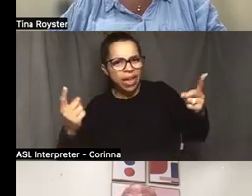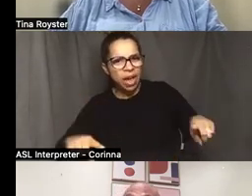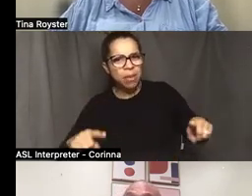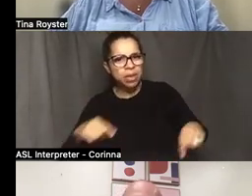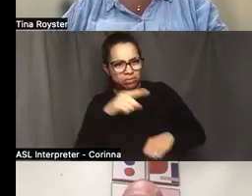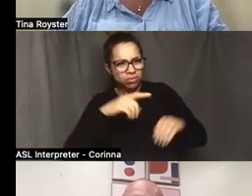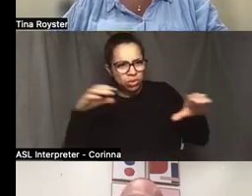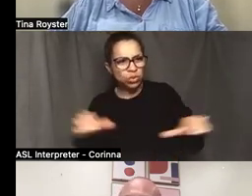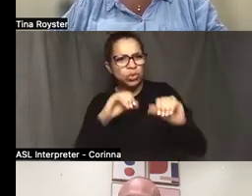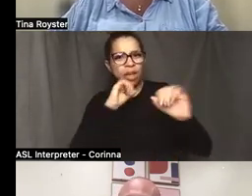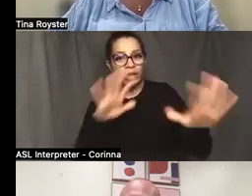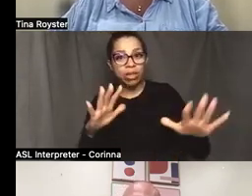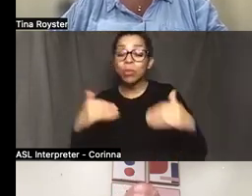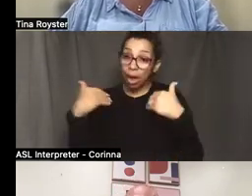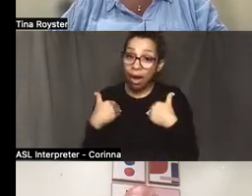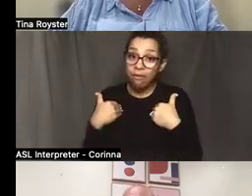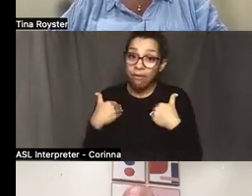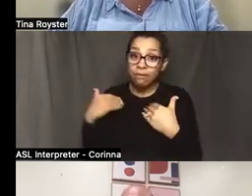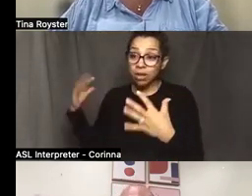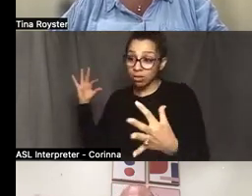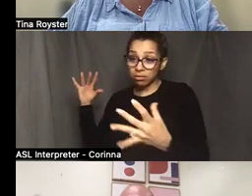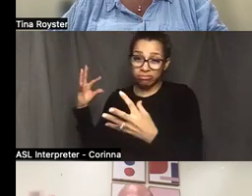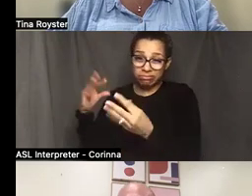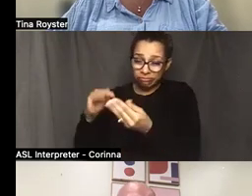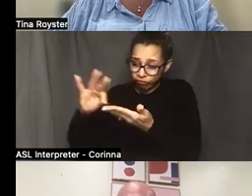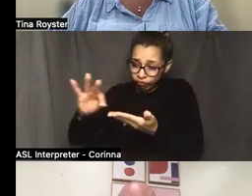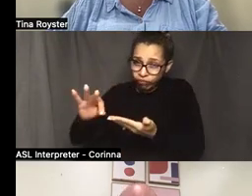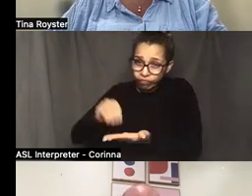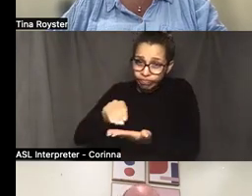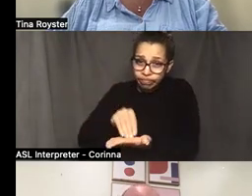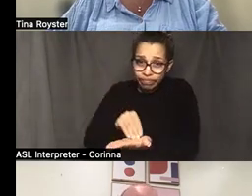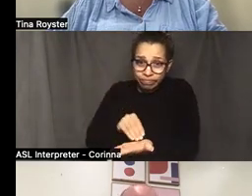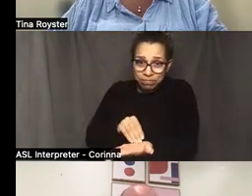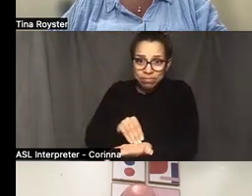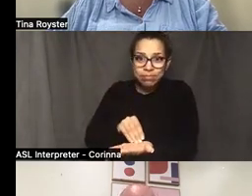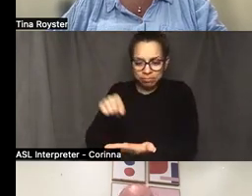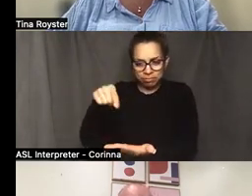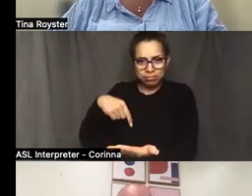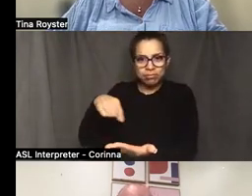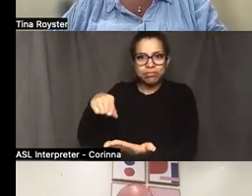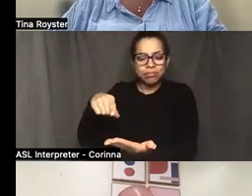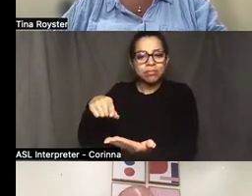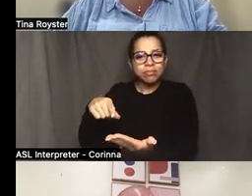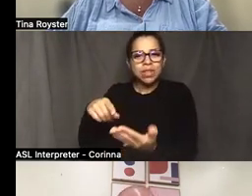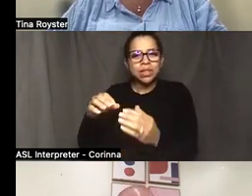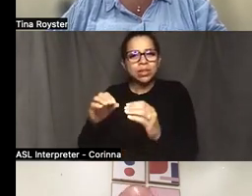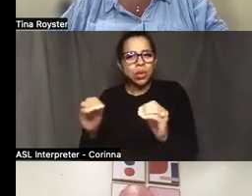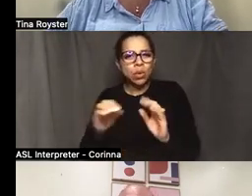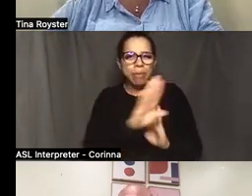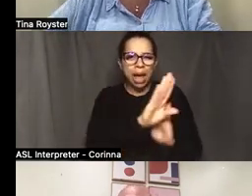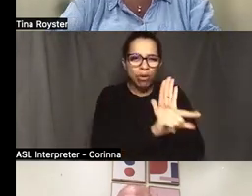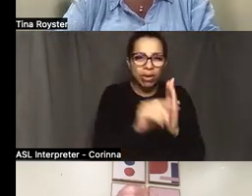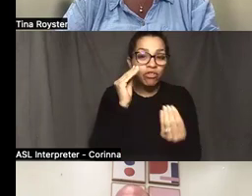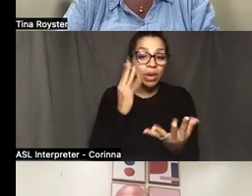least one metric of something happening. It clearly doesn't give any background to it. But the research does point to the fact